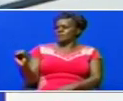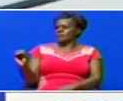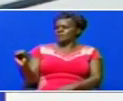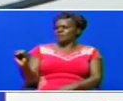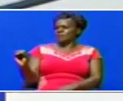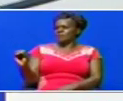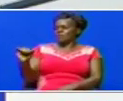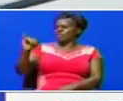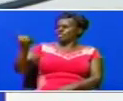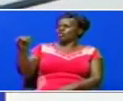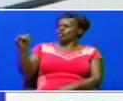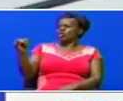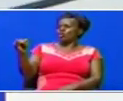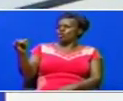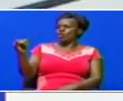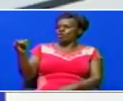Shakalaka Jirongo,